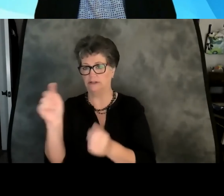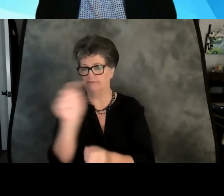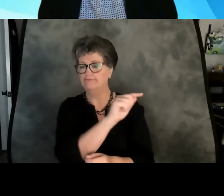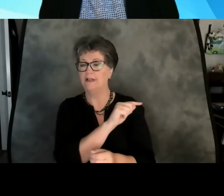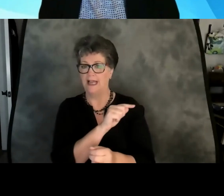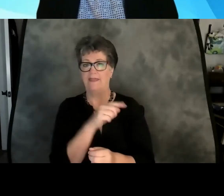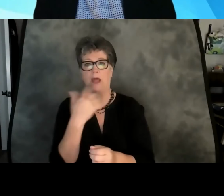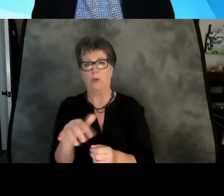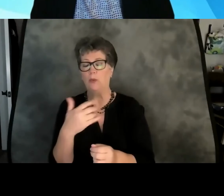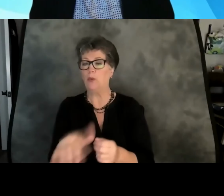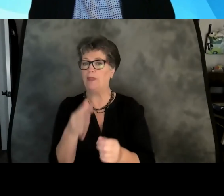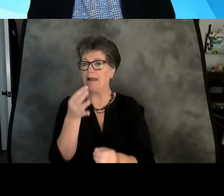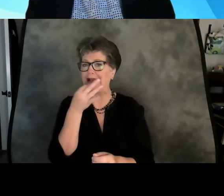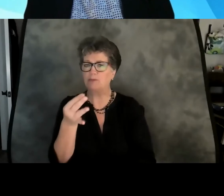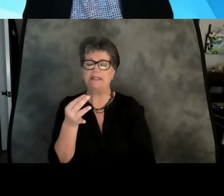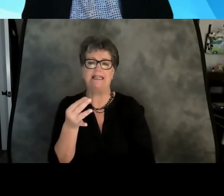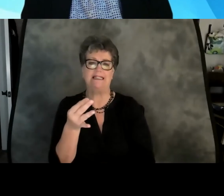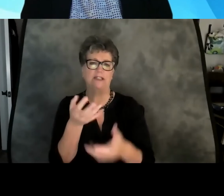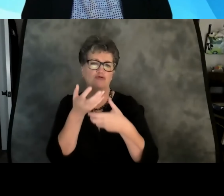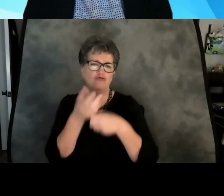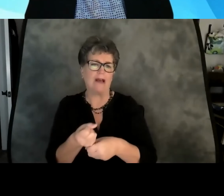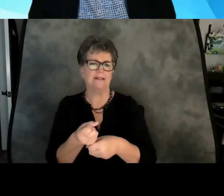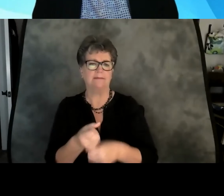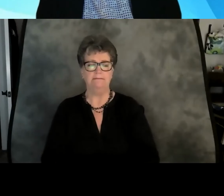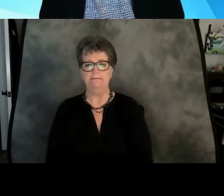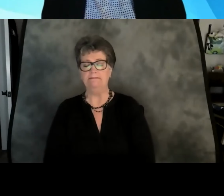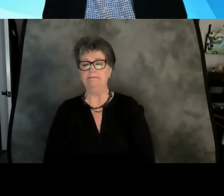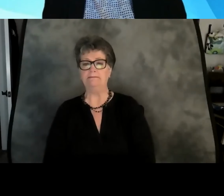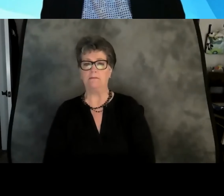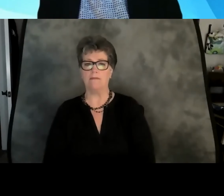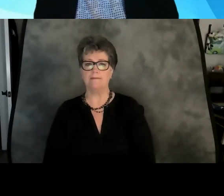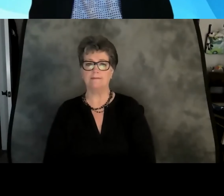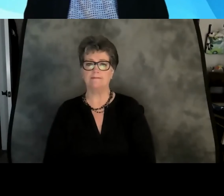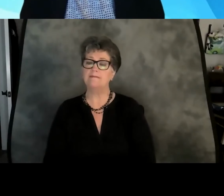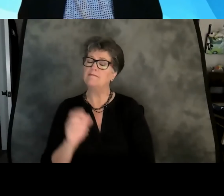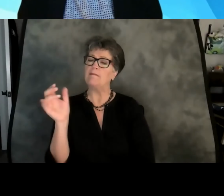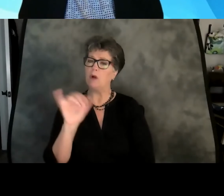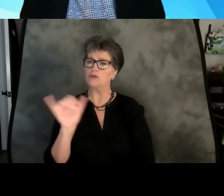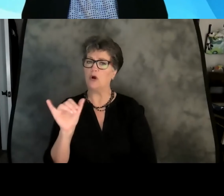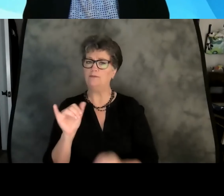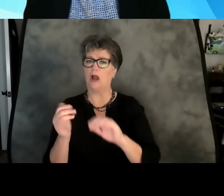so much expertise and trust to the table. We also have had our